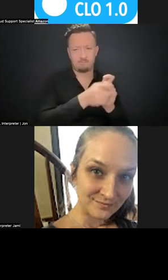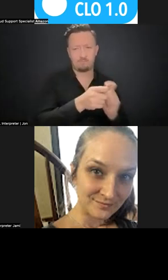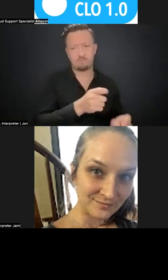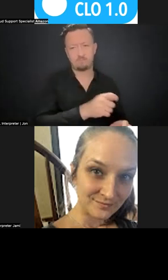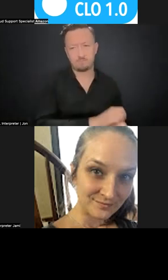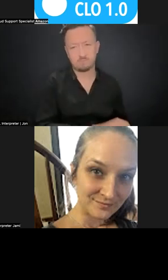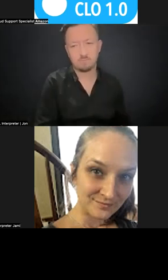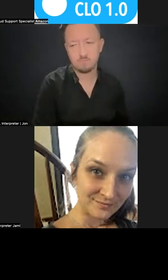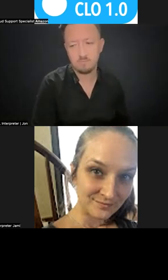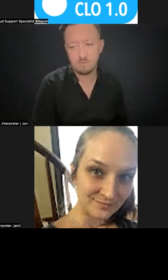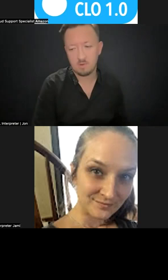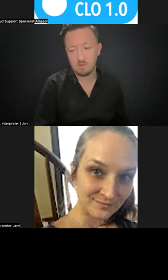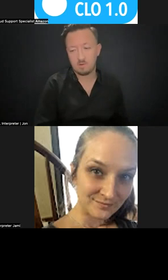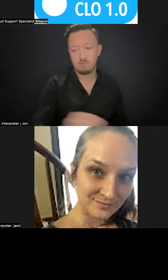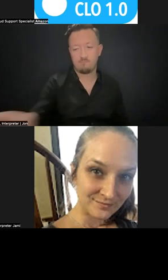as needed.